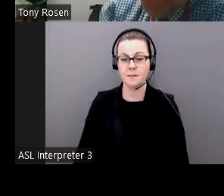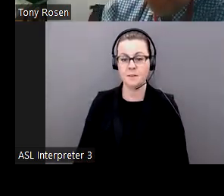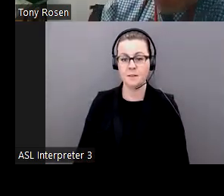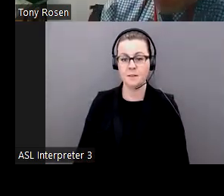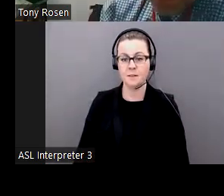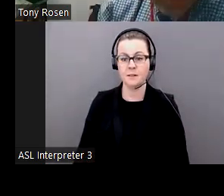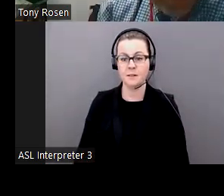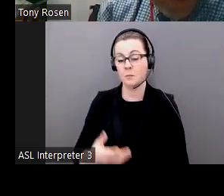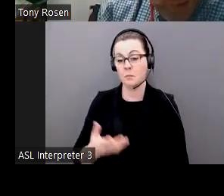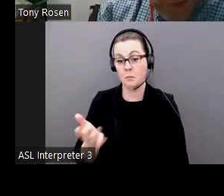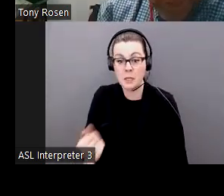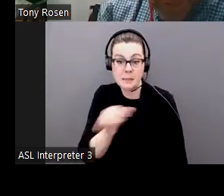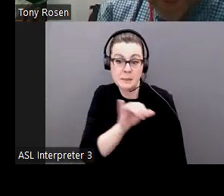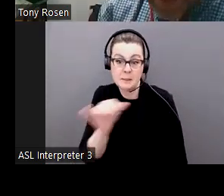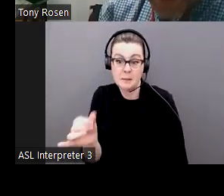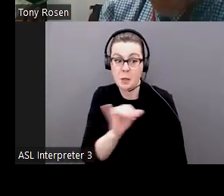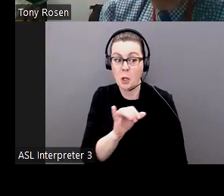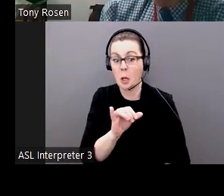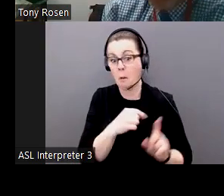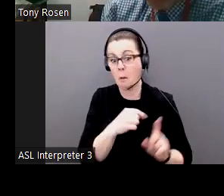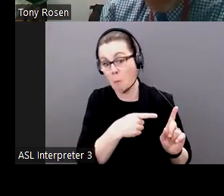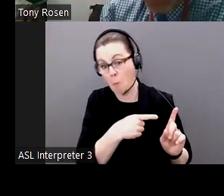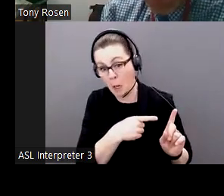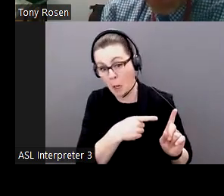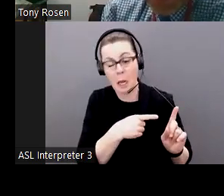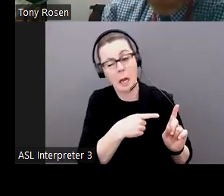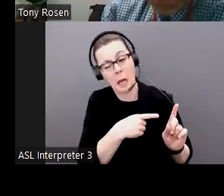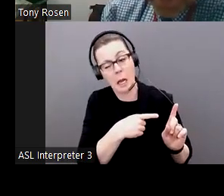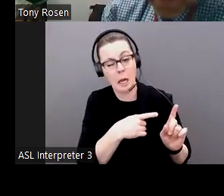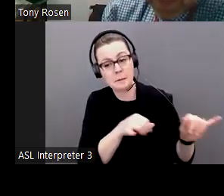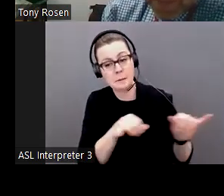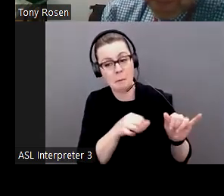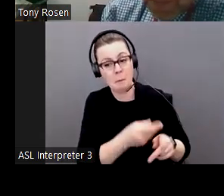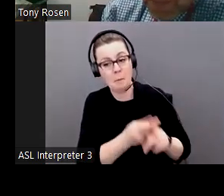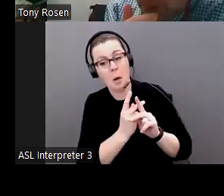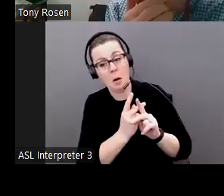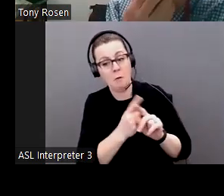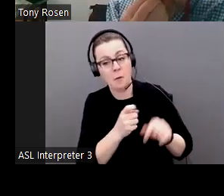or even stolen from child protection teams.